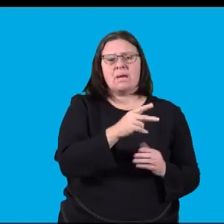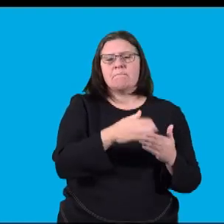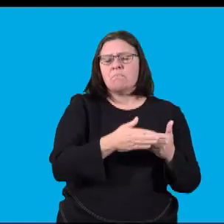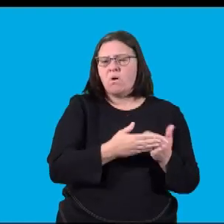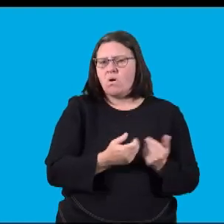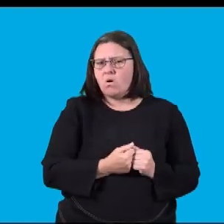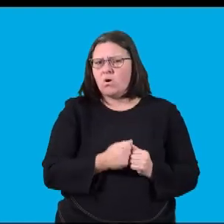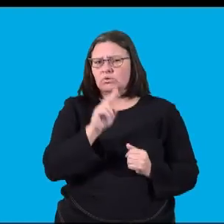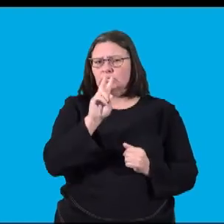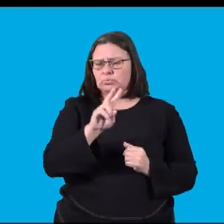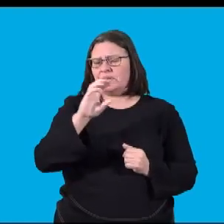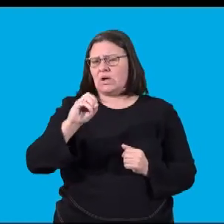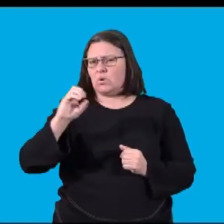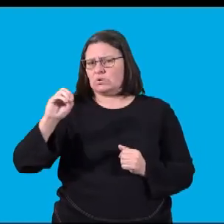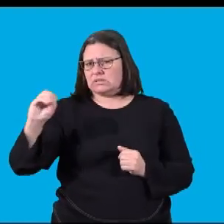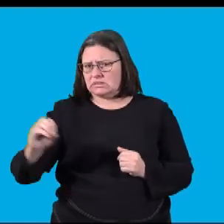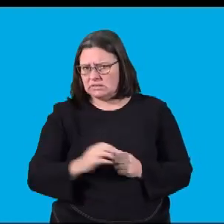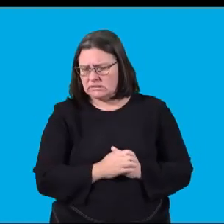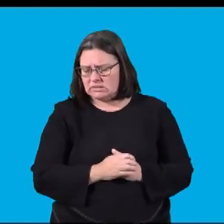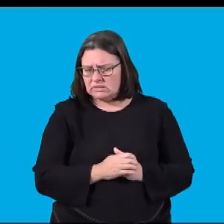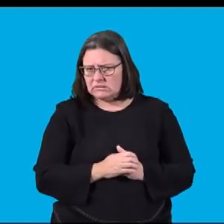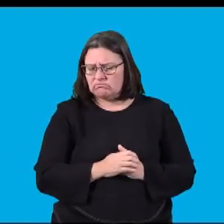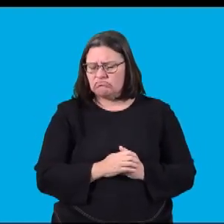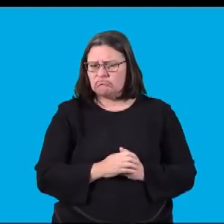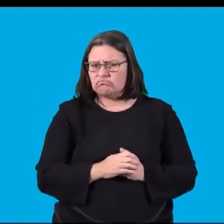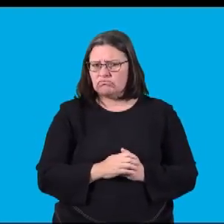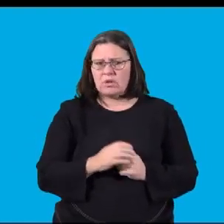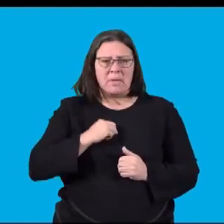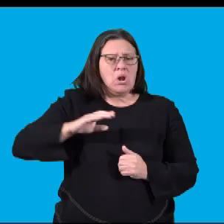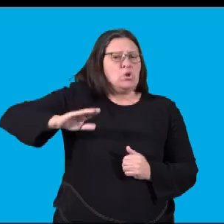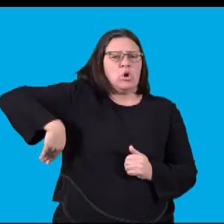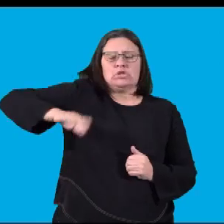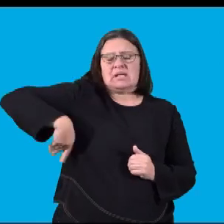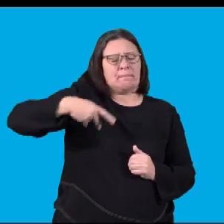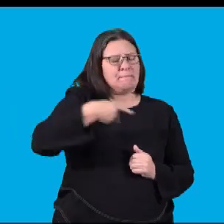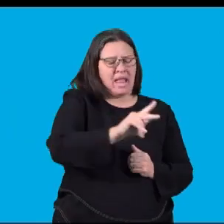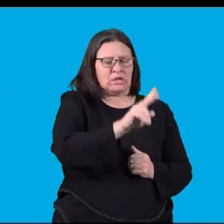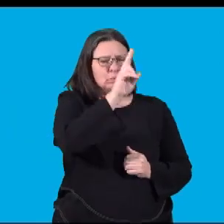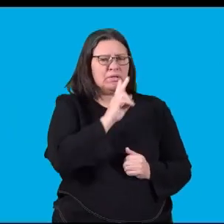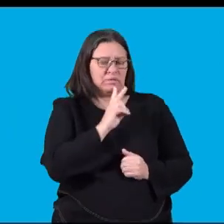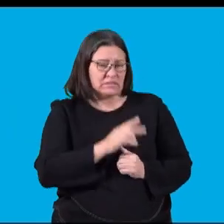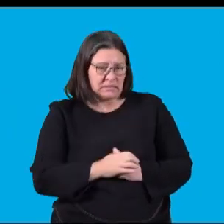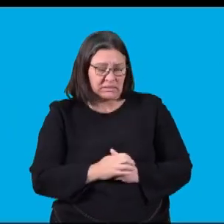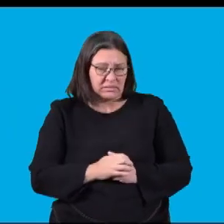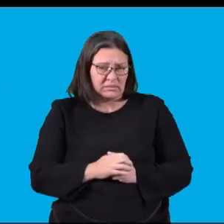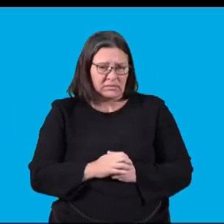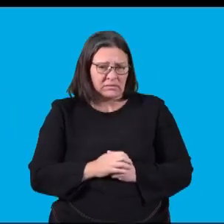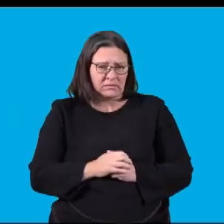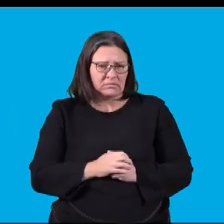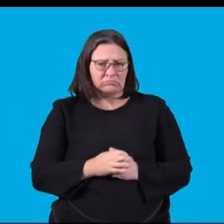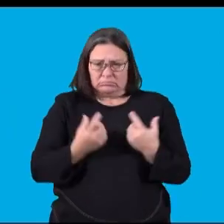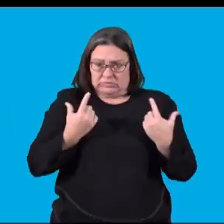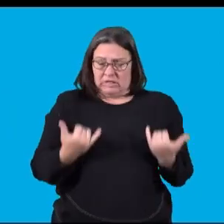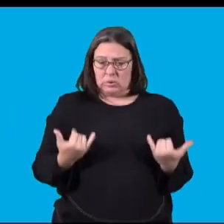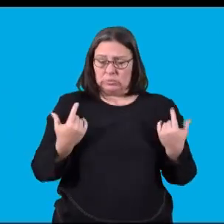Others would say owing. All right? Not yet paid is 2,000.